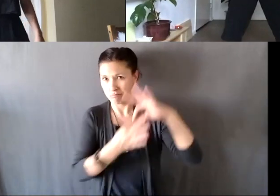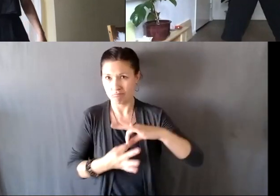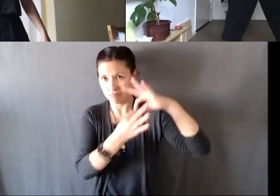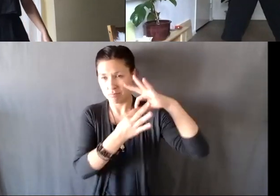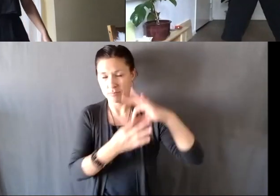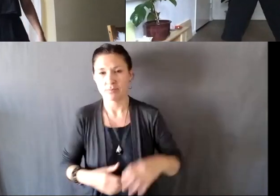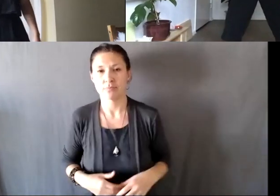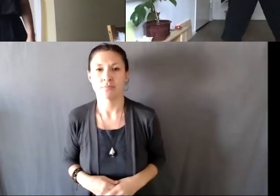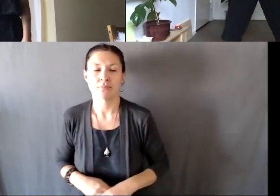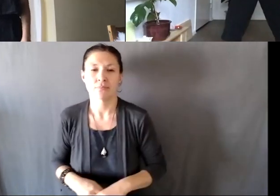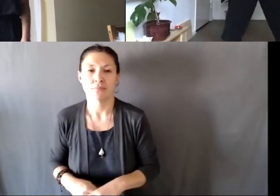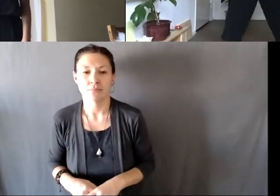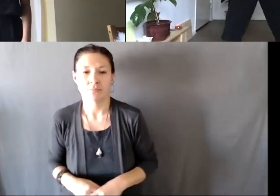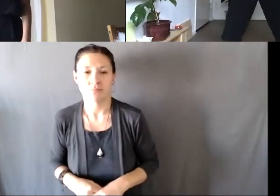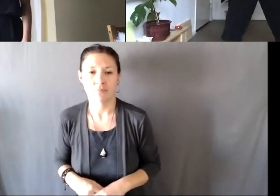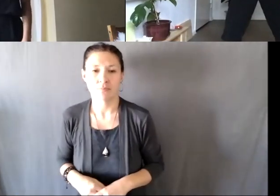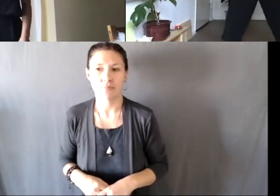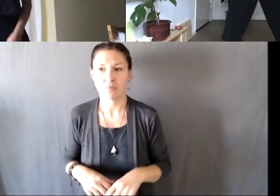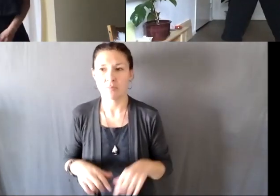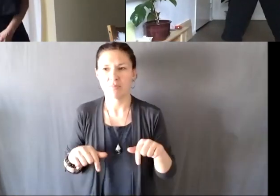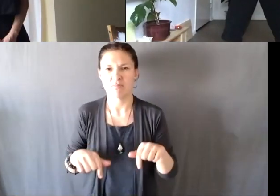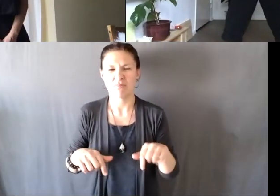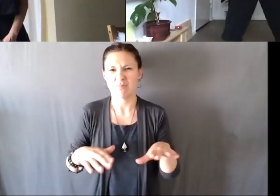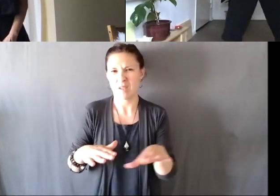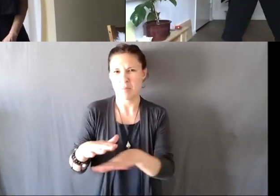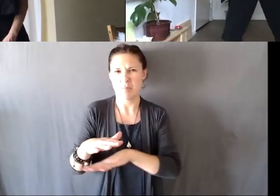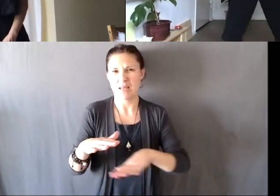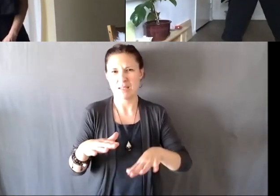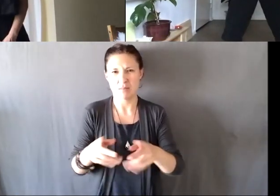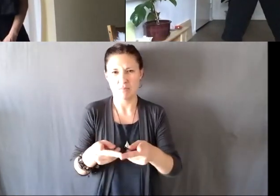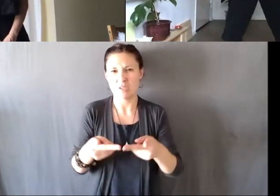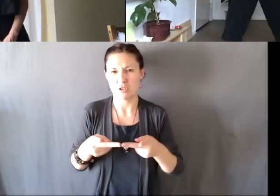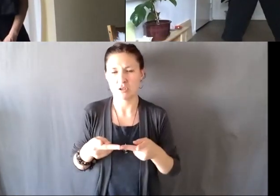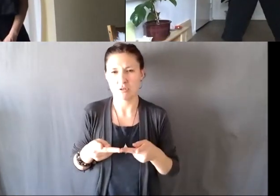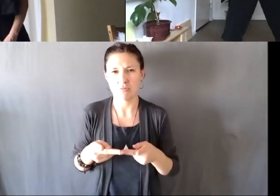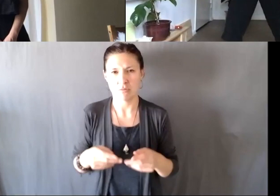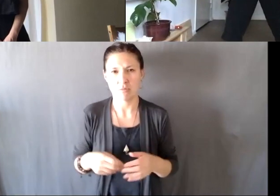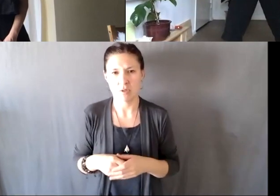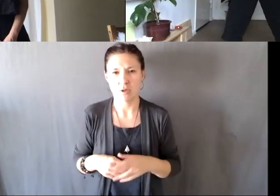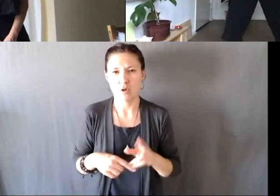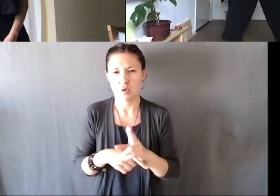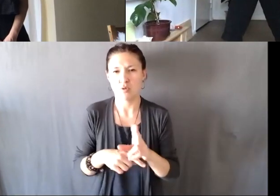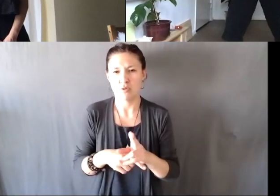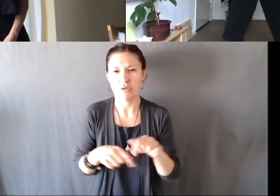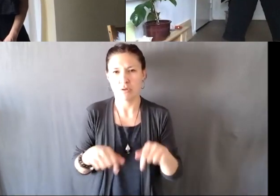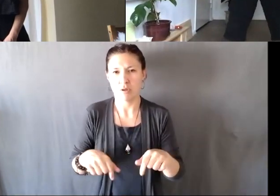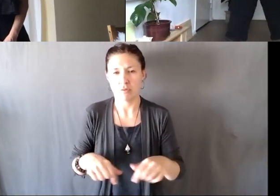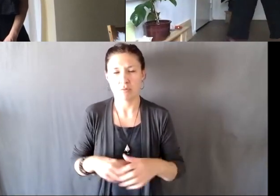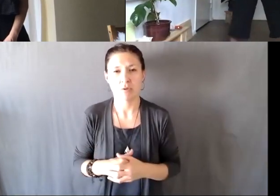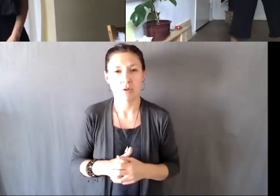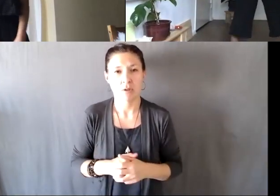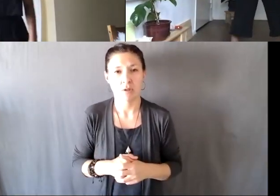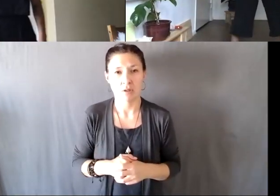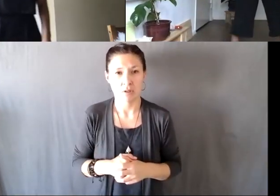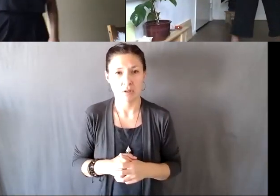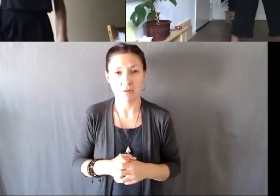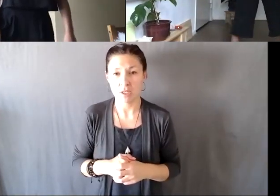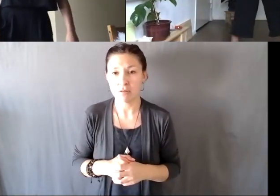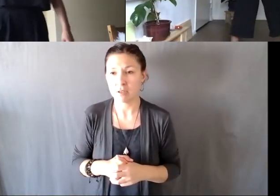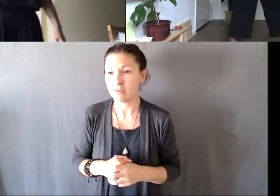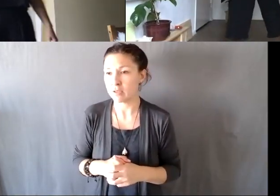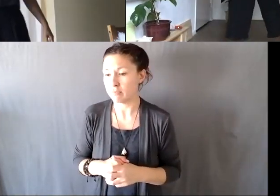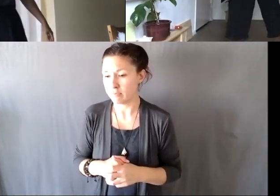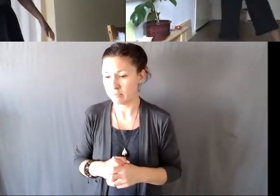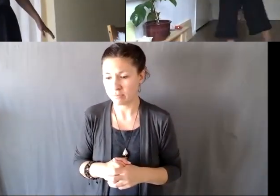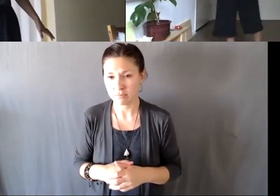So this is the basic stance that we will be using for the Tiger Qigong. So